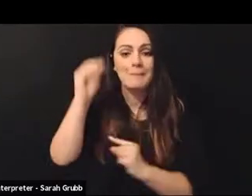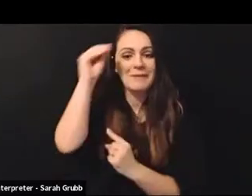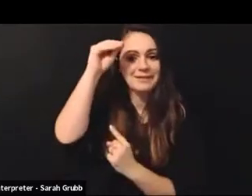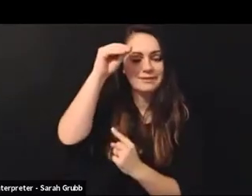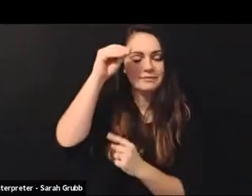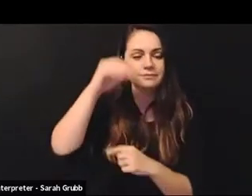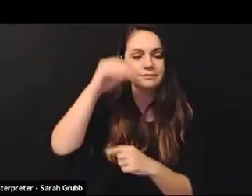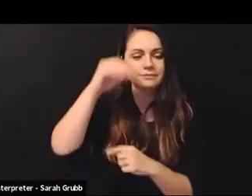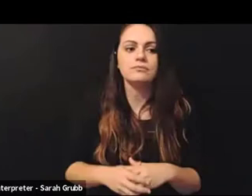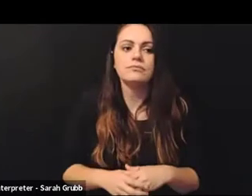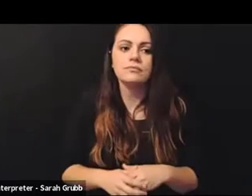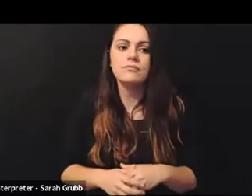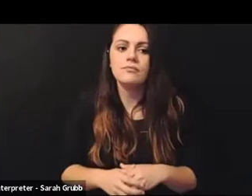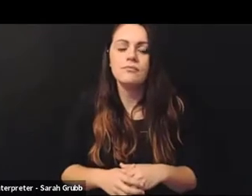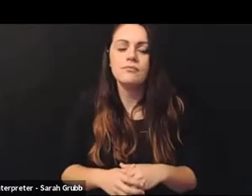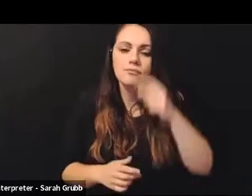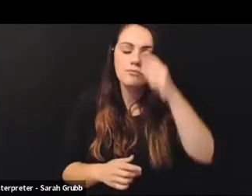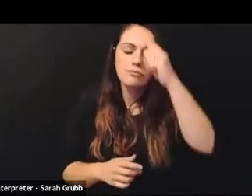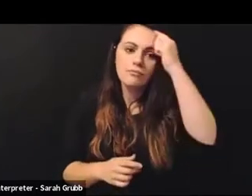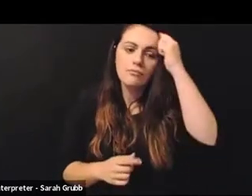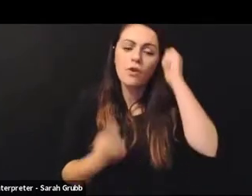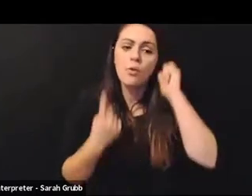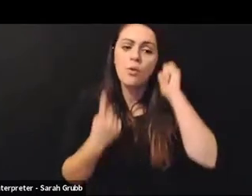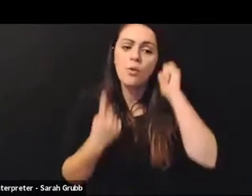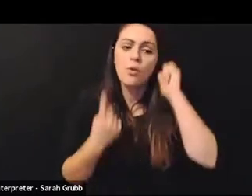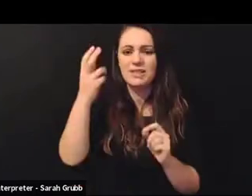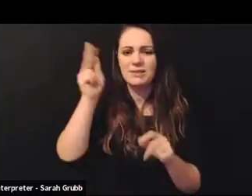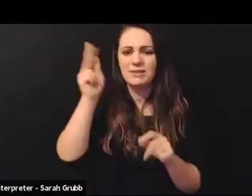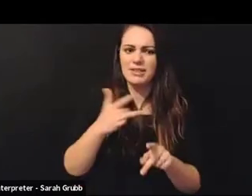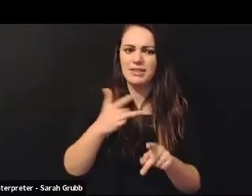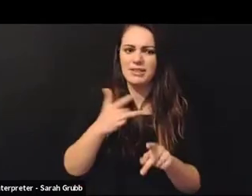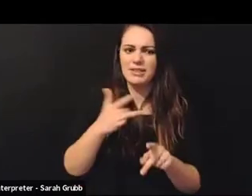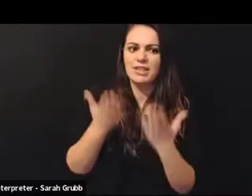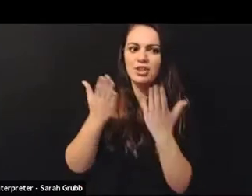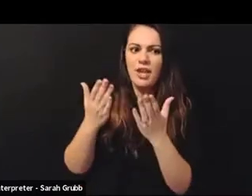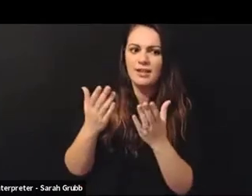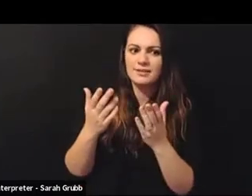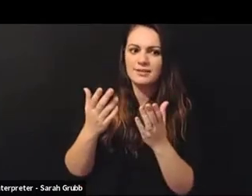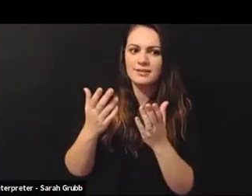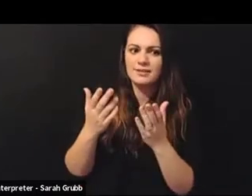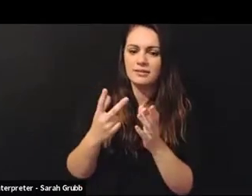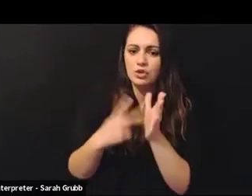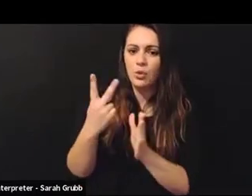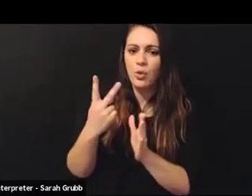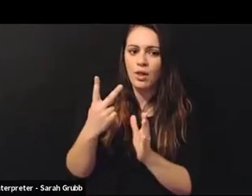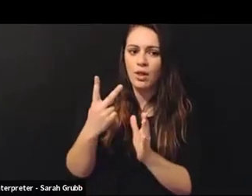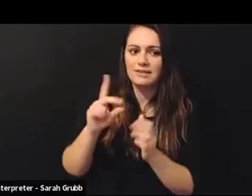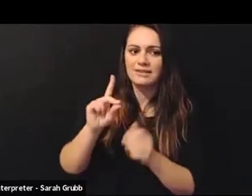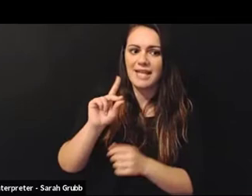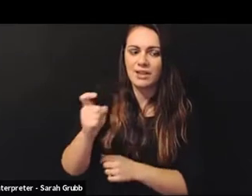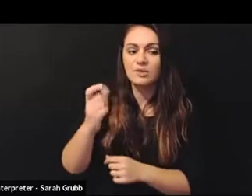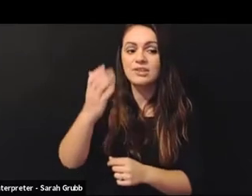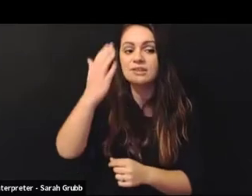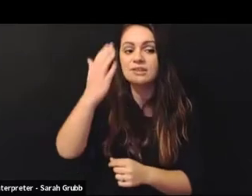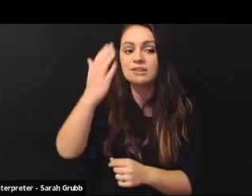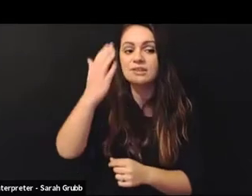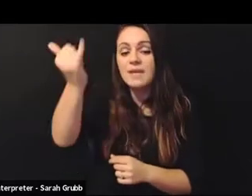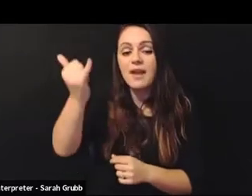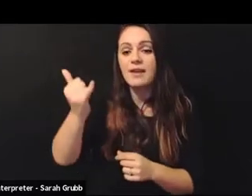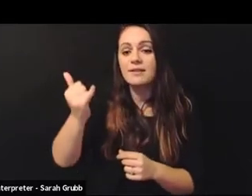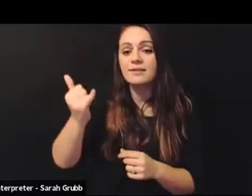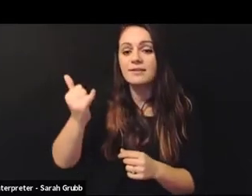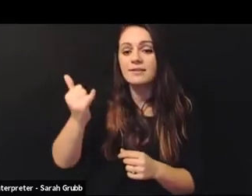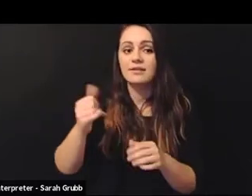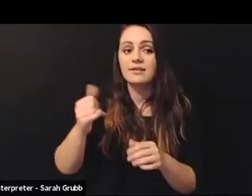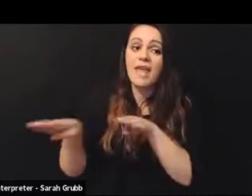people suggest dual diagnosis is because the behaviors look really similar in between deaf blindness and